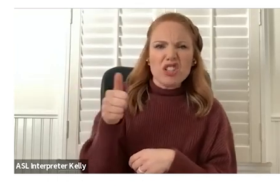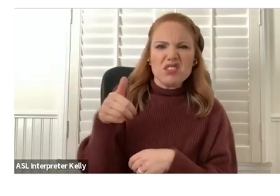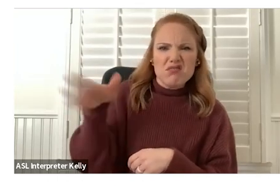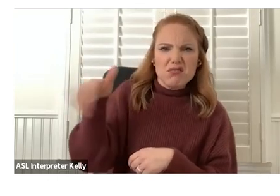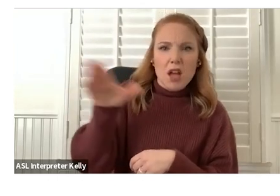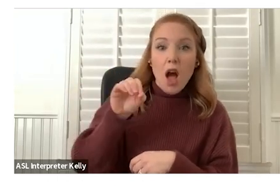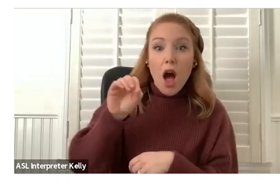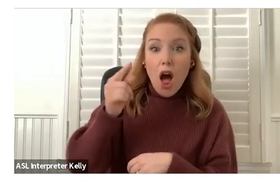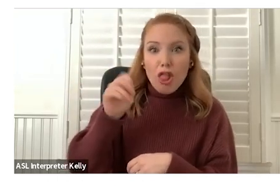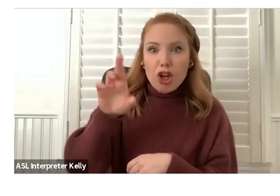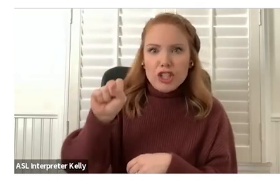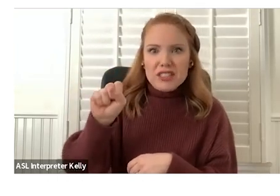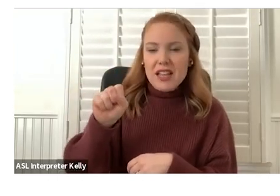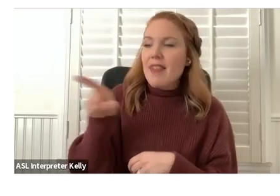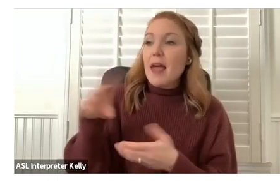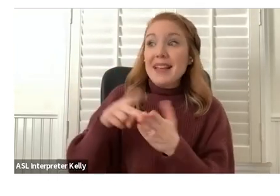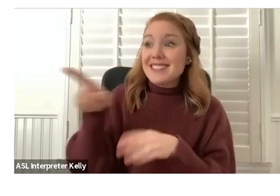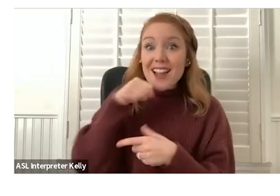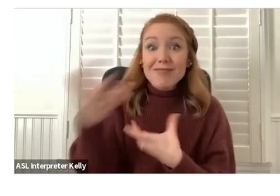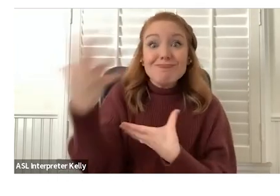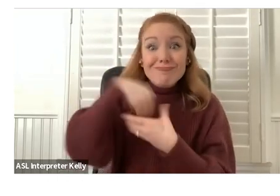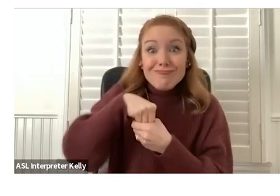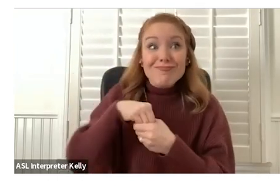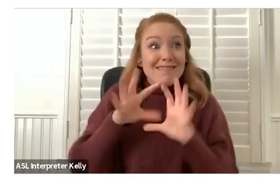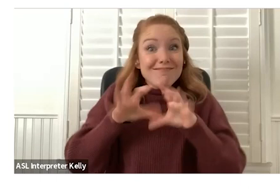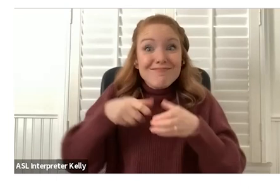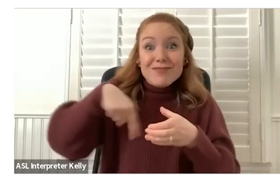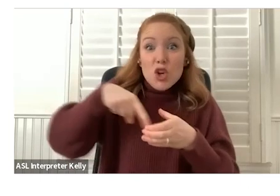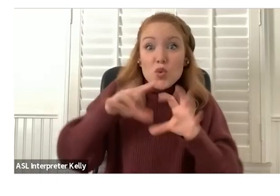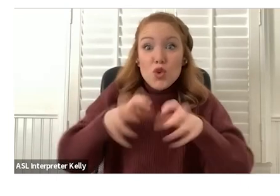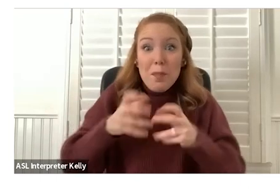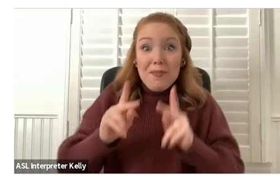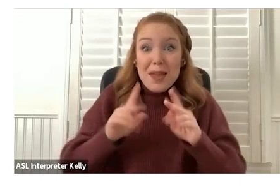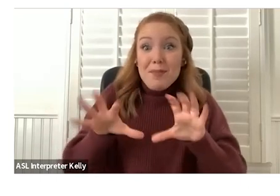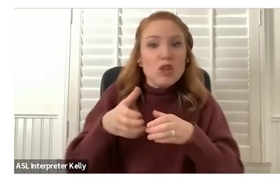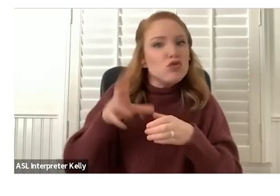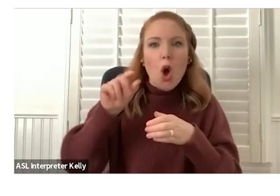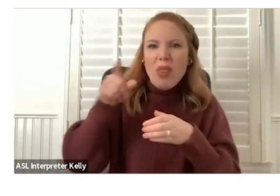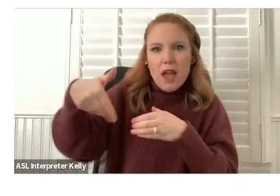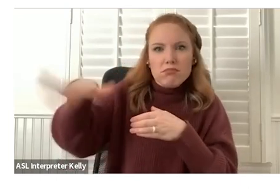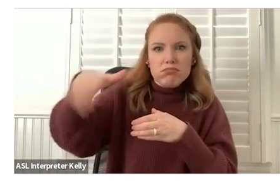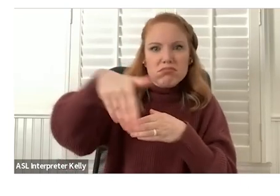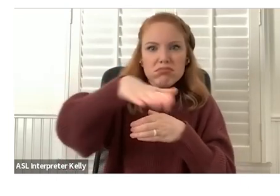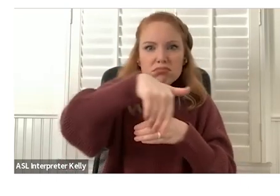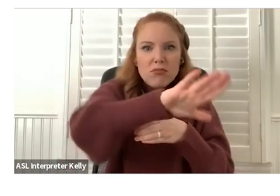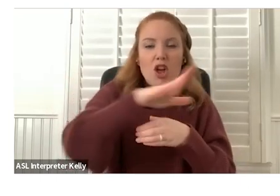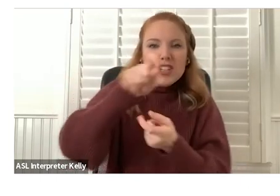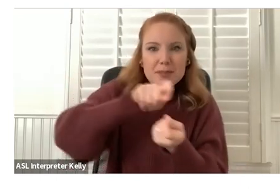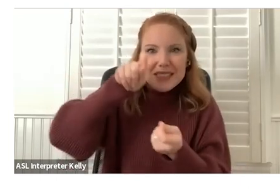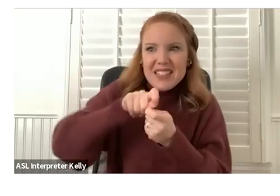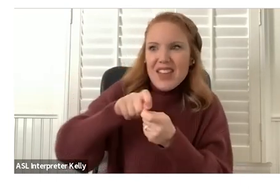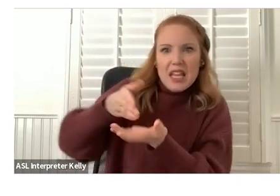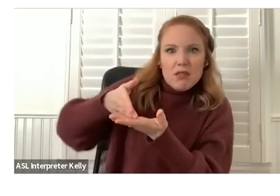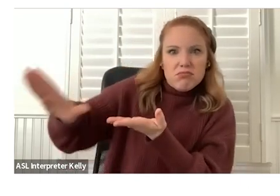archive, Europe fashioned a false sense of cultural supremacy by having an other